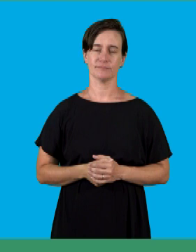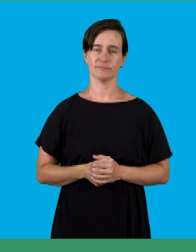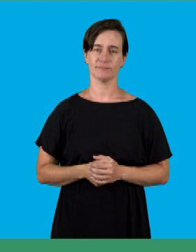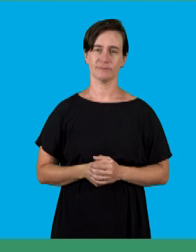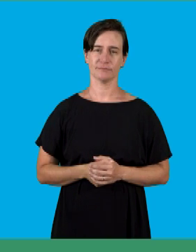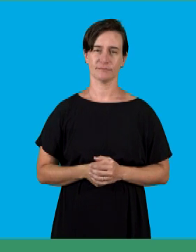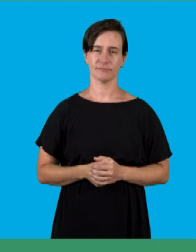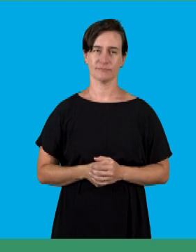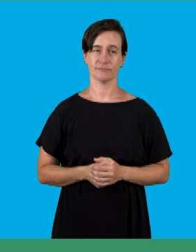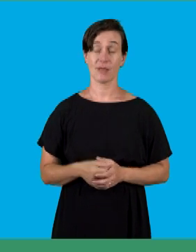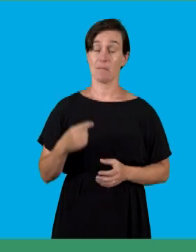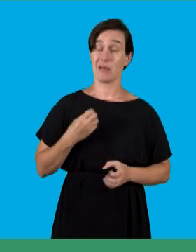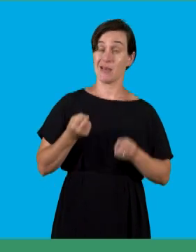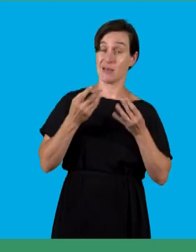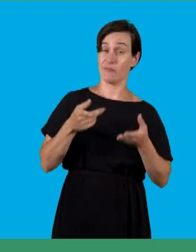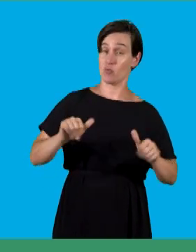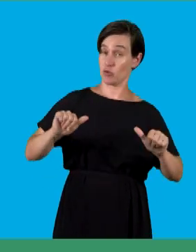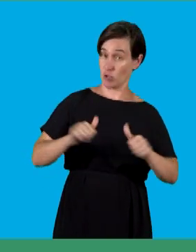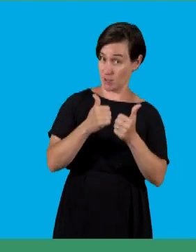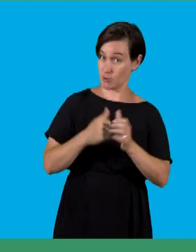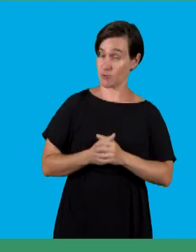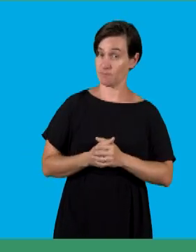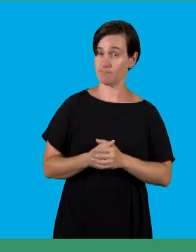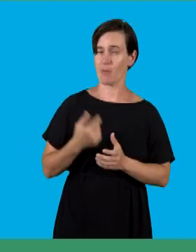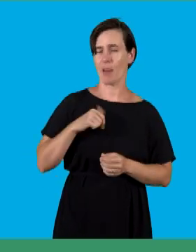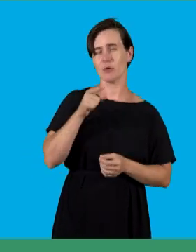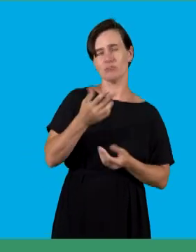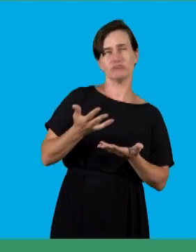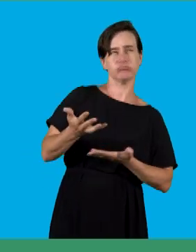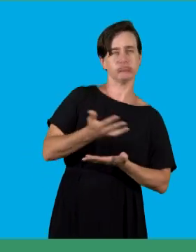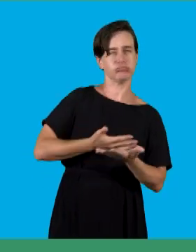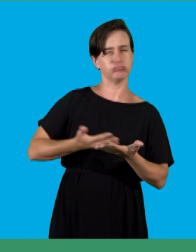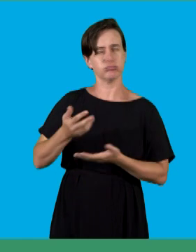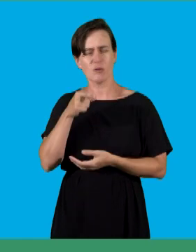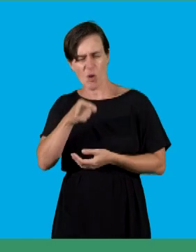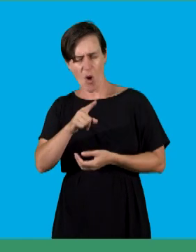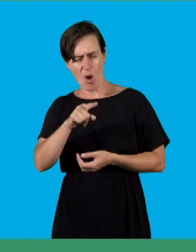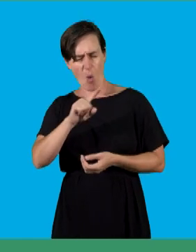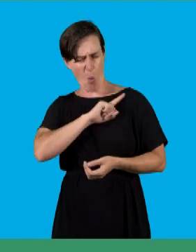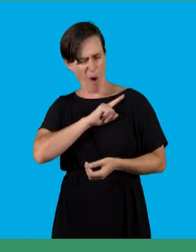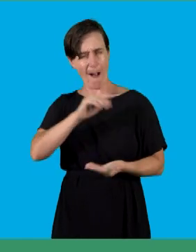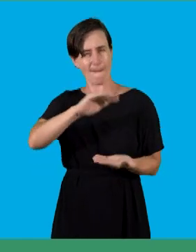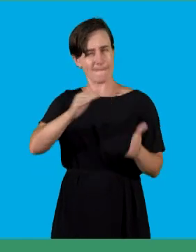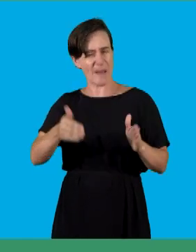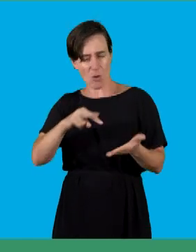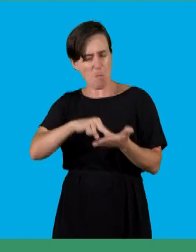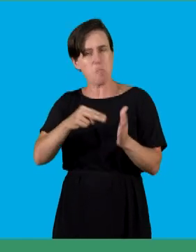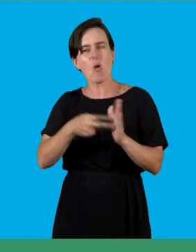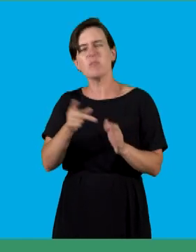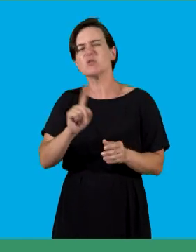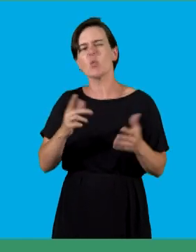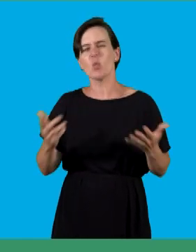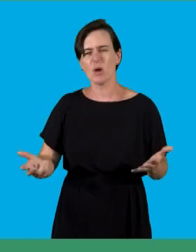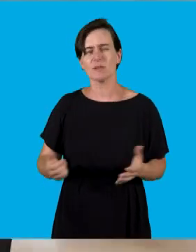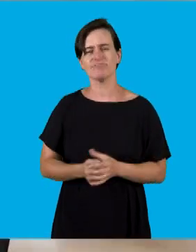I am going to give you our challenge for today, which is to discuss the purpose of packaging. In